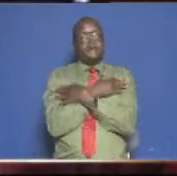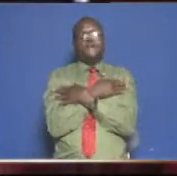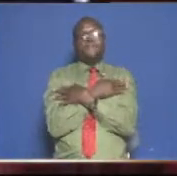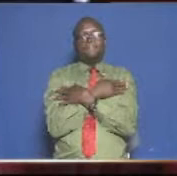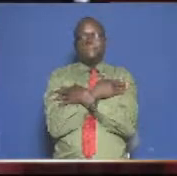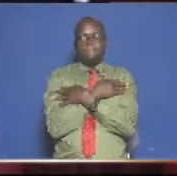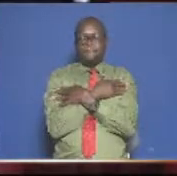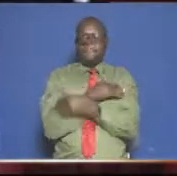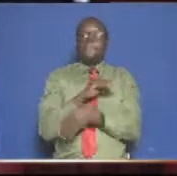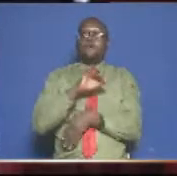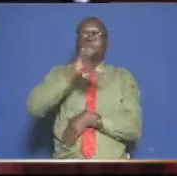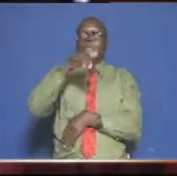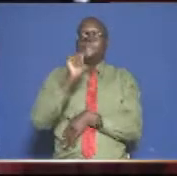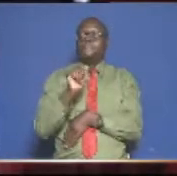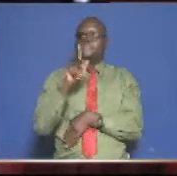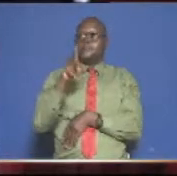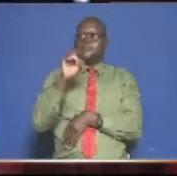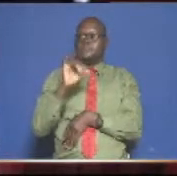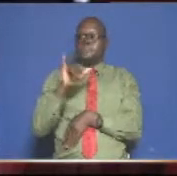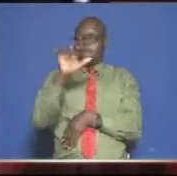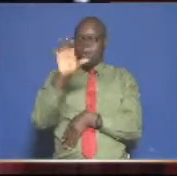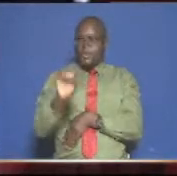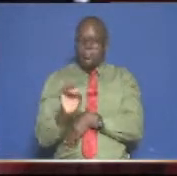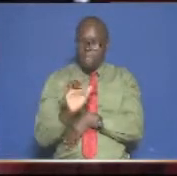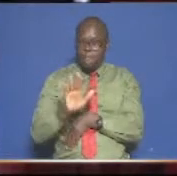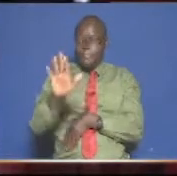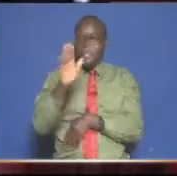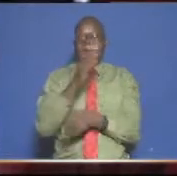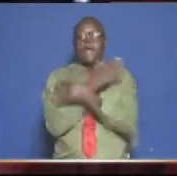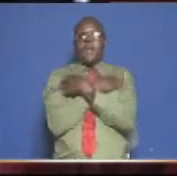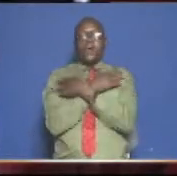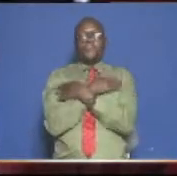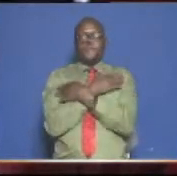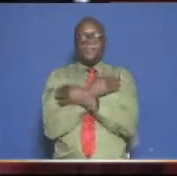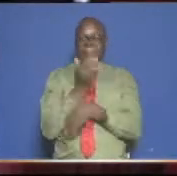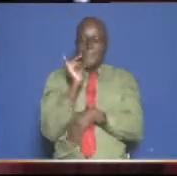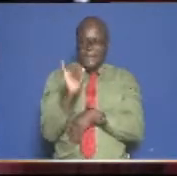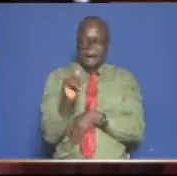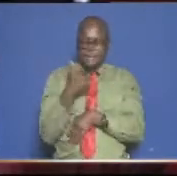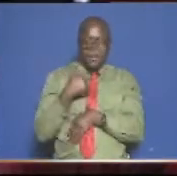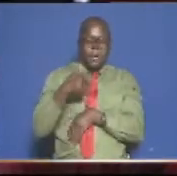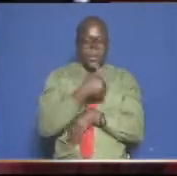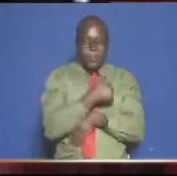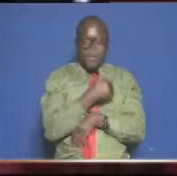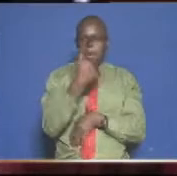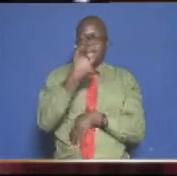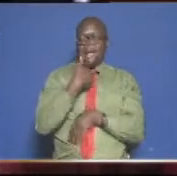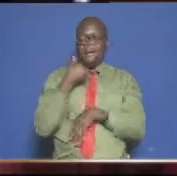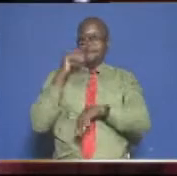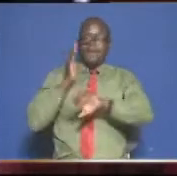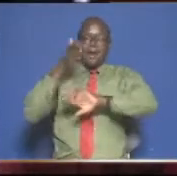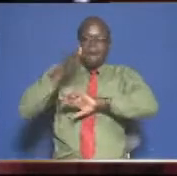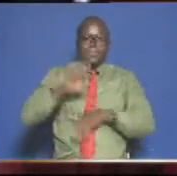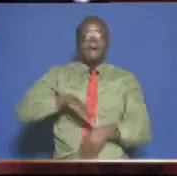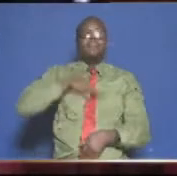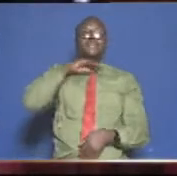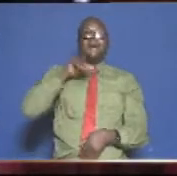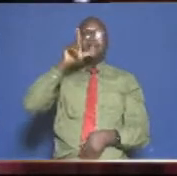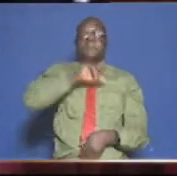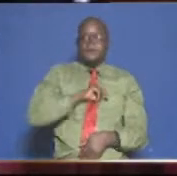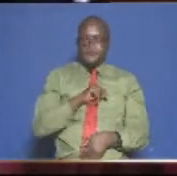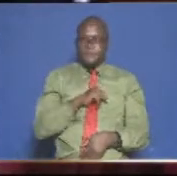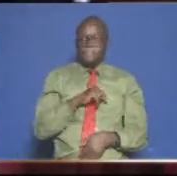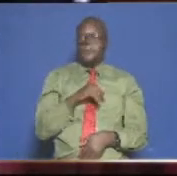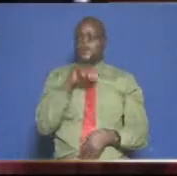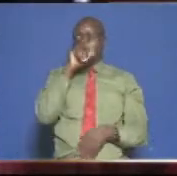Jakoyo for the loss that we have encountered in his demise. We wish to